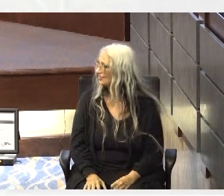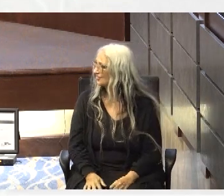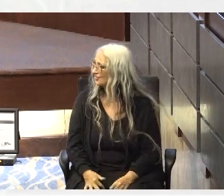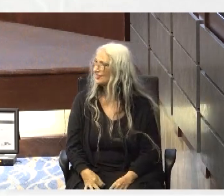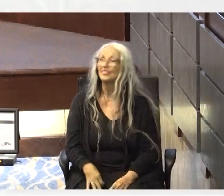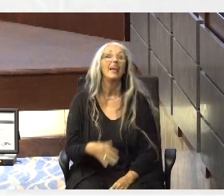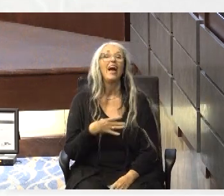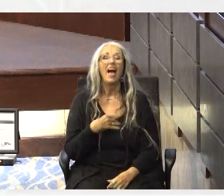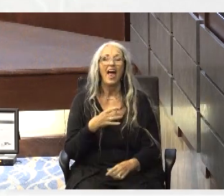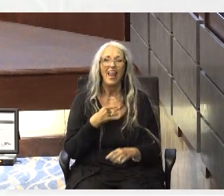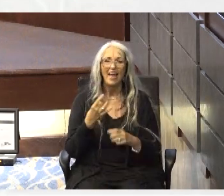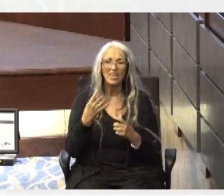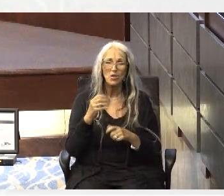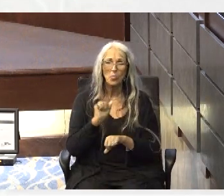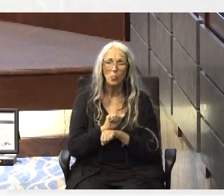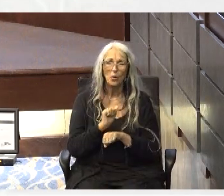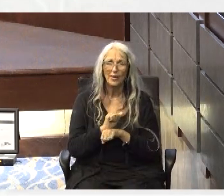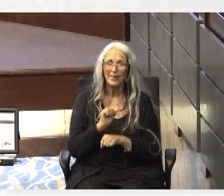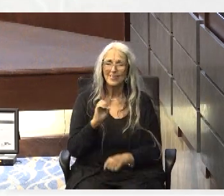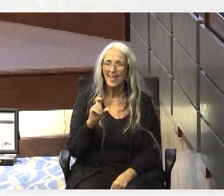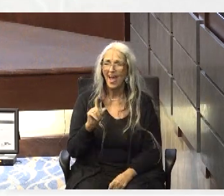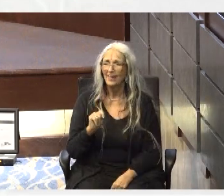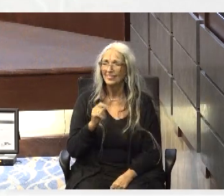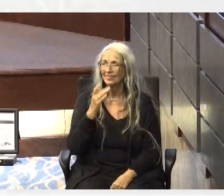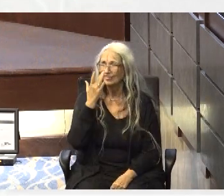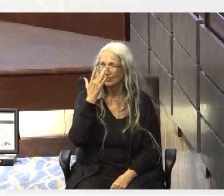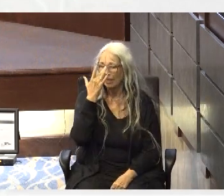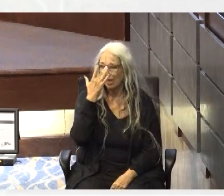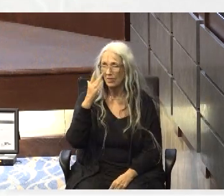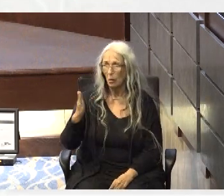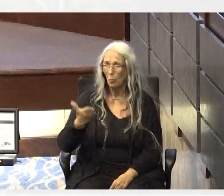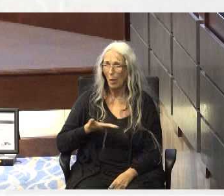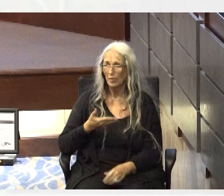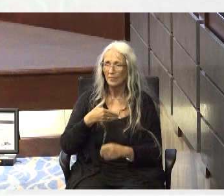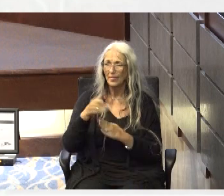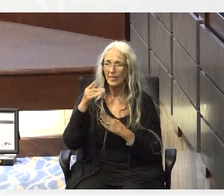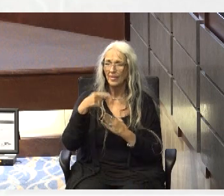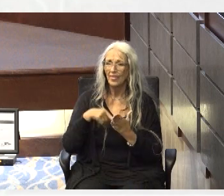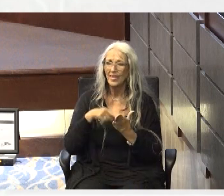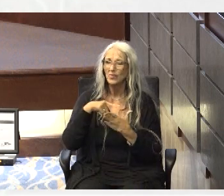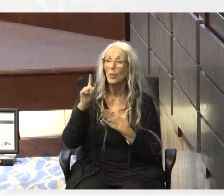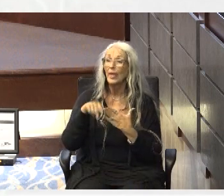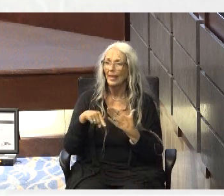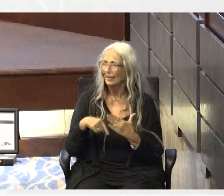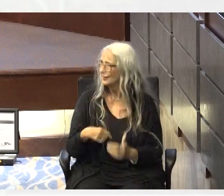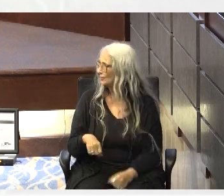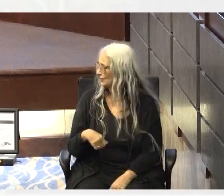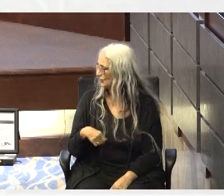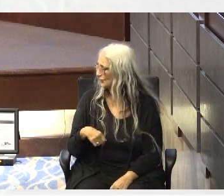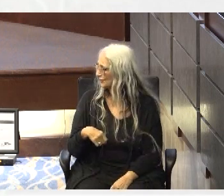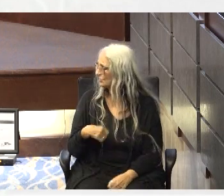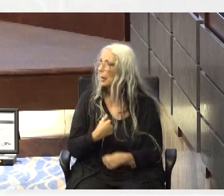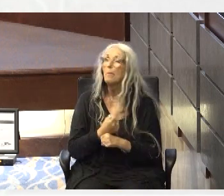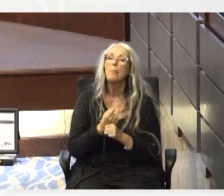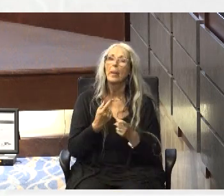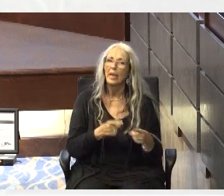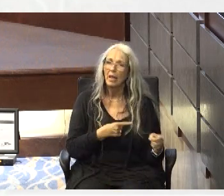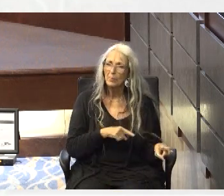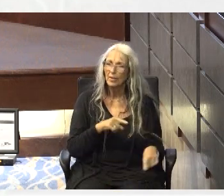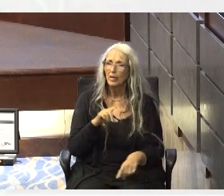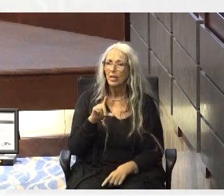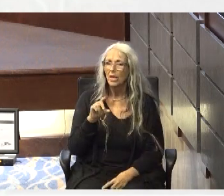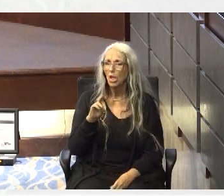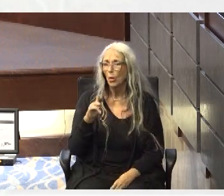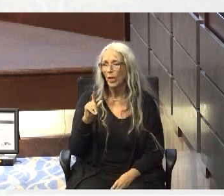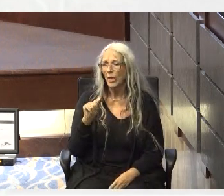like you working it out. I worked in the City to Believe in a welcome this weekend, so let's make it happen. all righty. And Laura